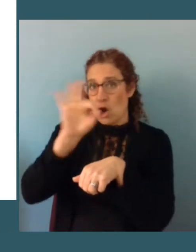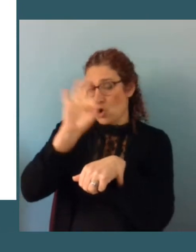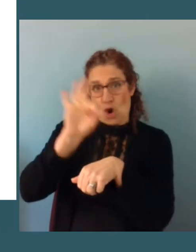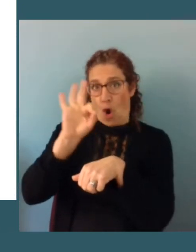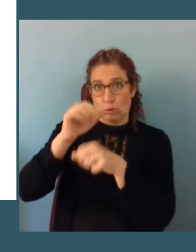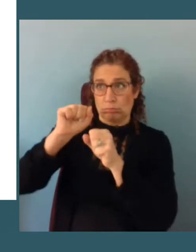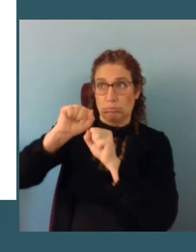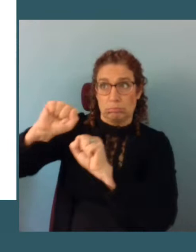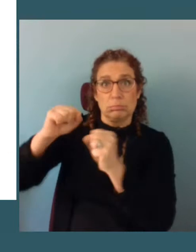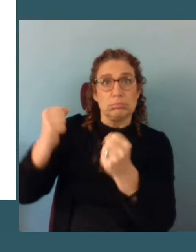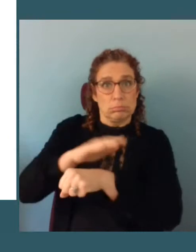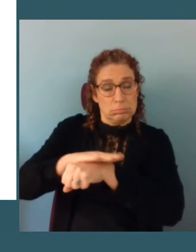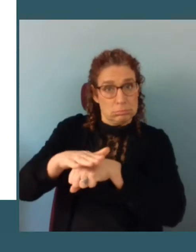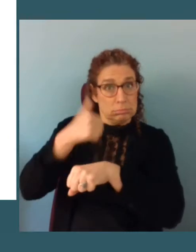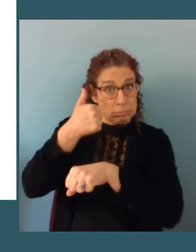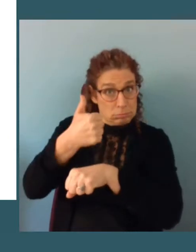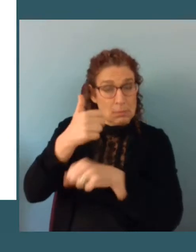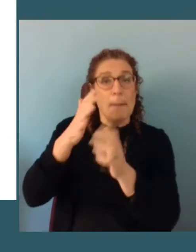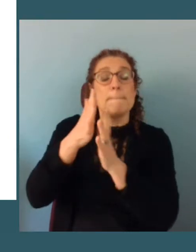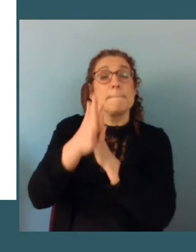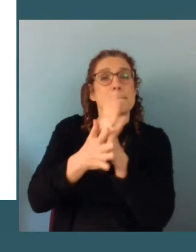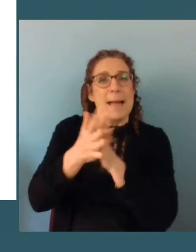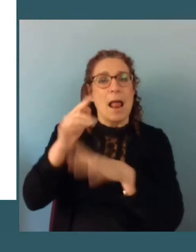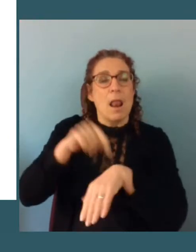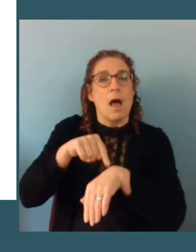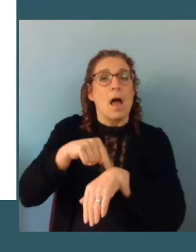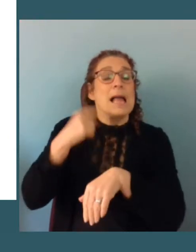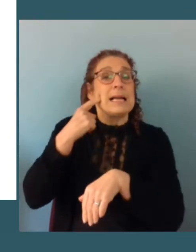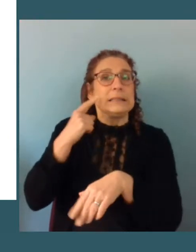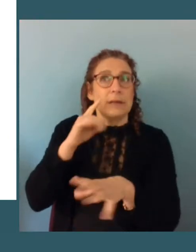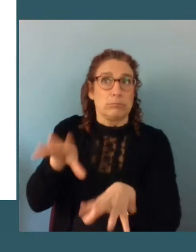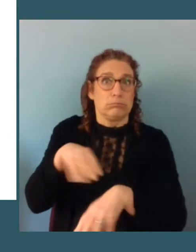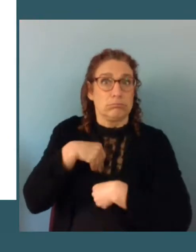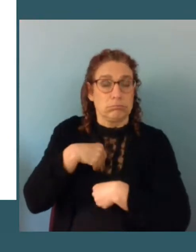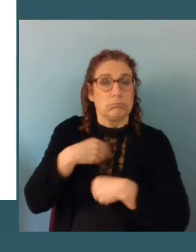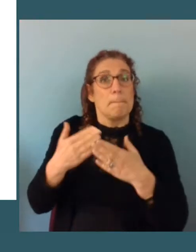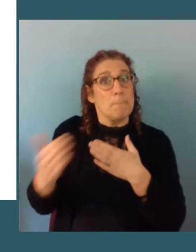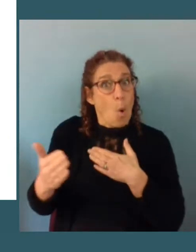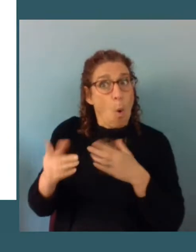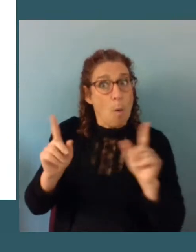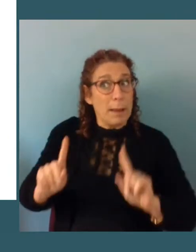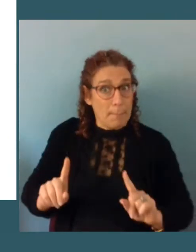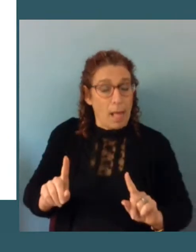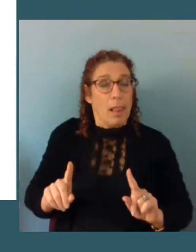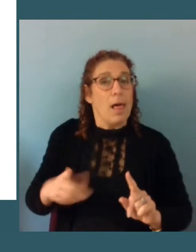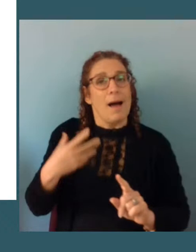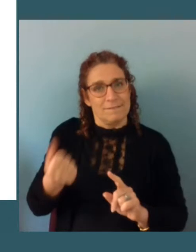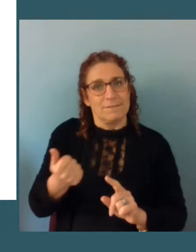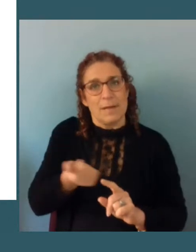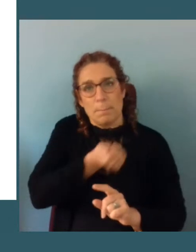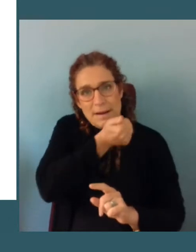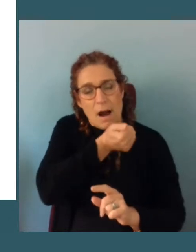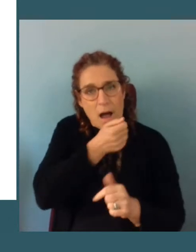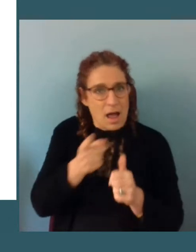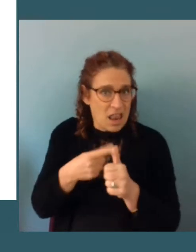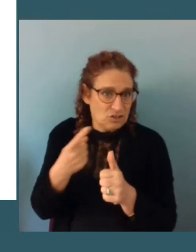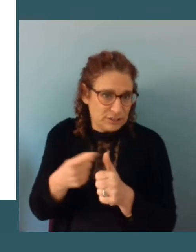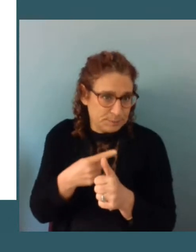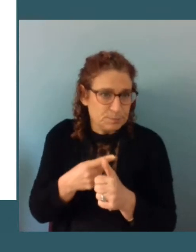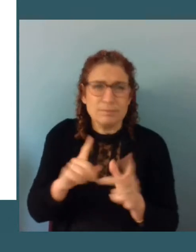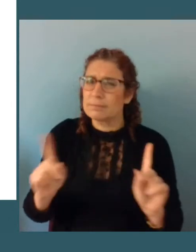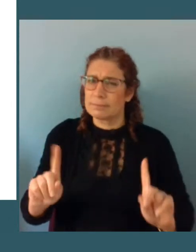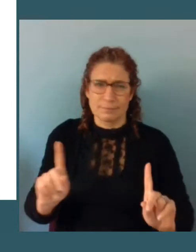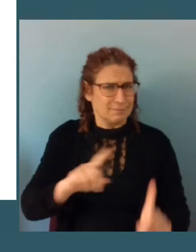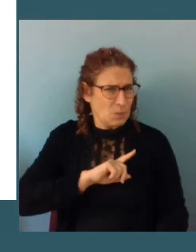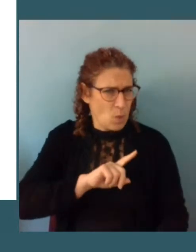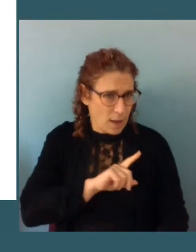in an increased proportion. And what happens is that the epithelial barrier